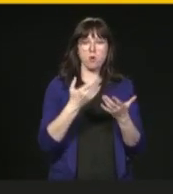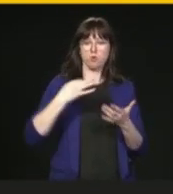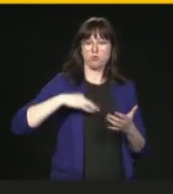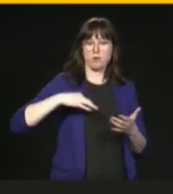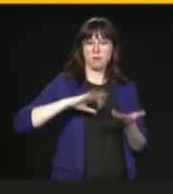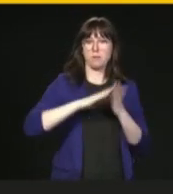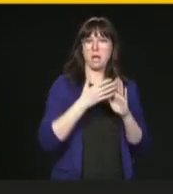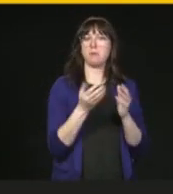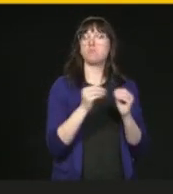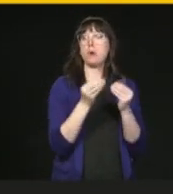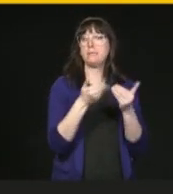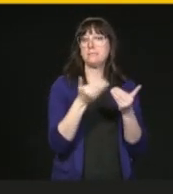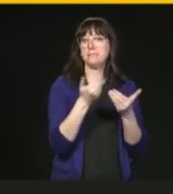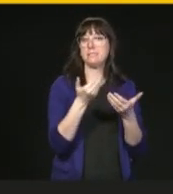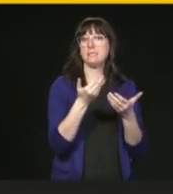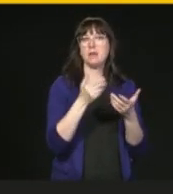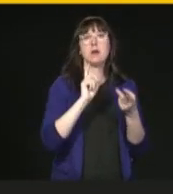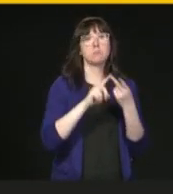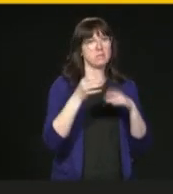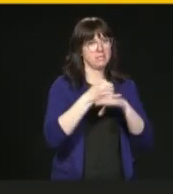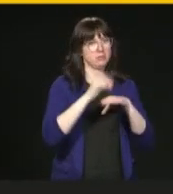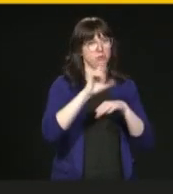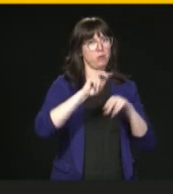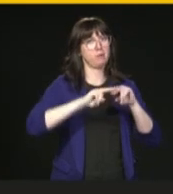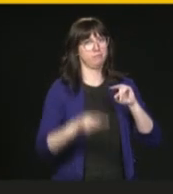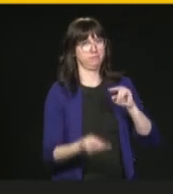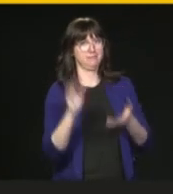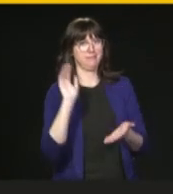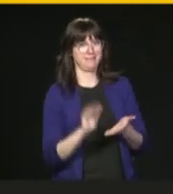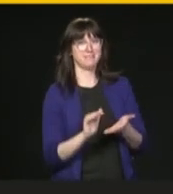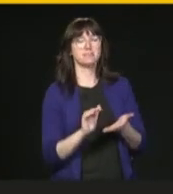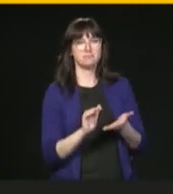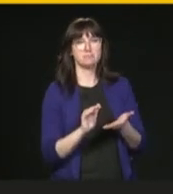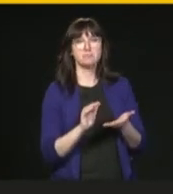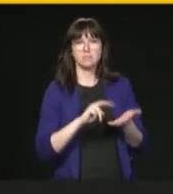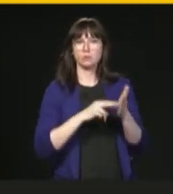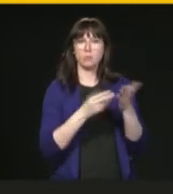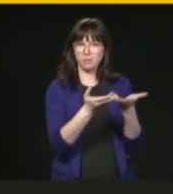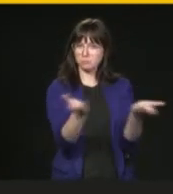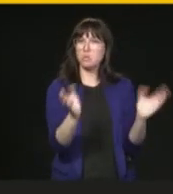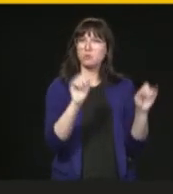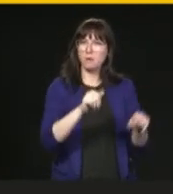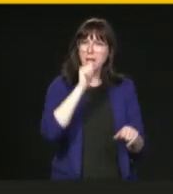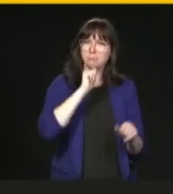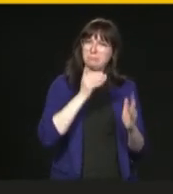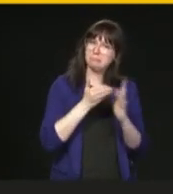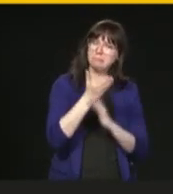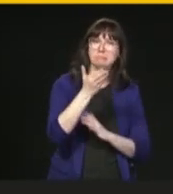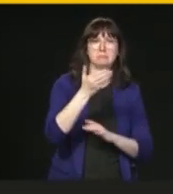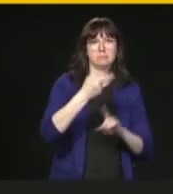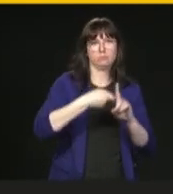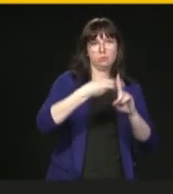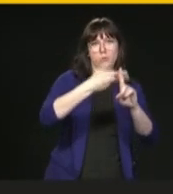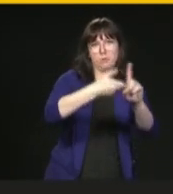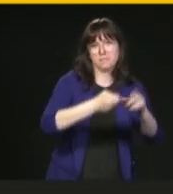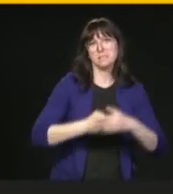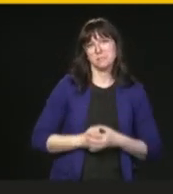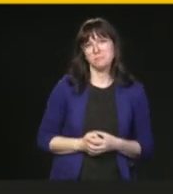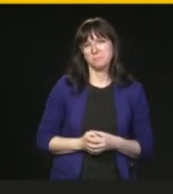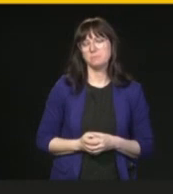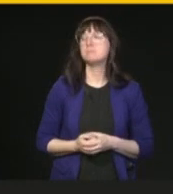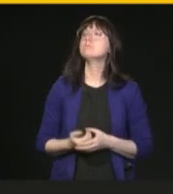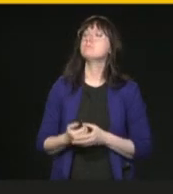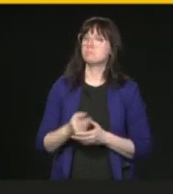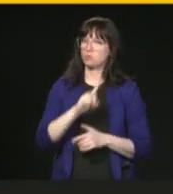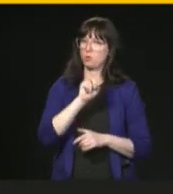more available and less expensive for Canadians to be able to make it through the next few months. Good morning,